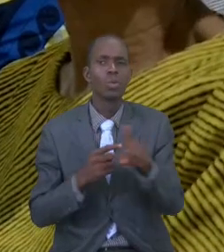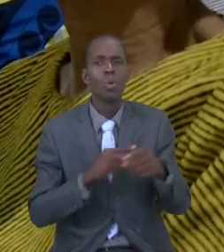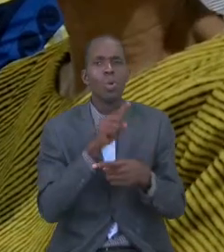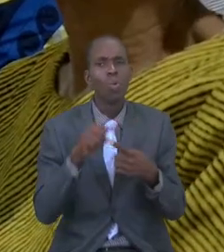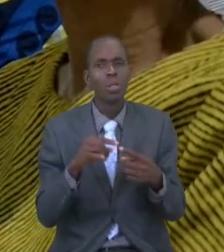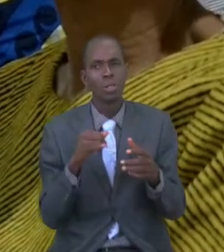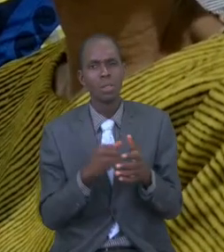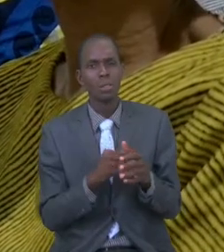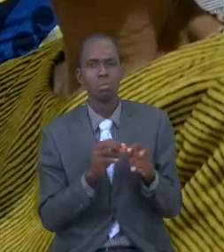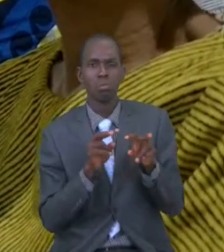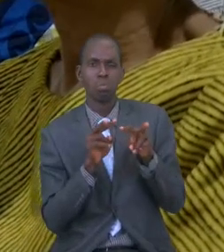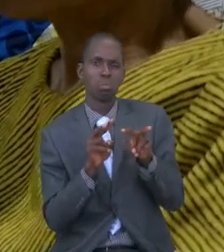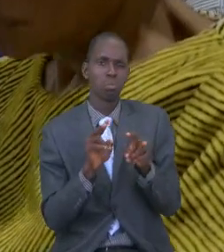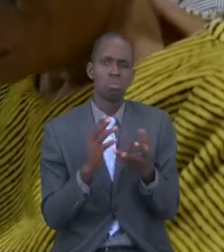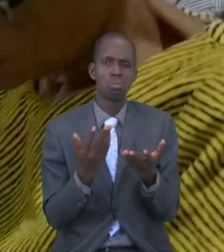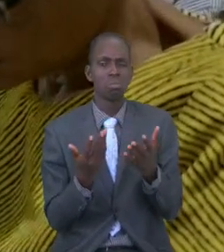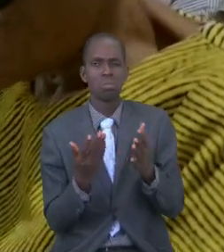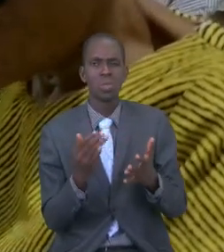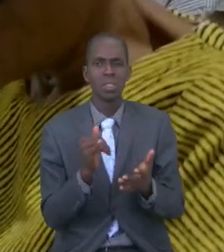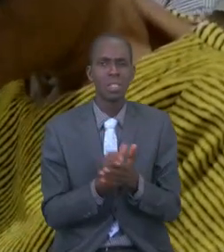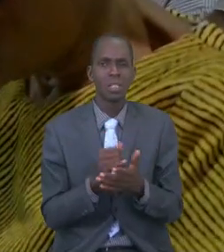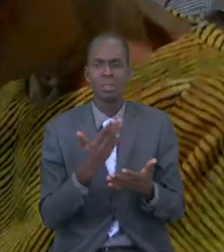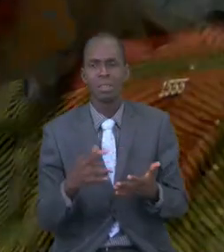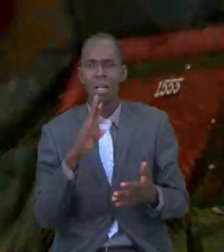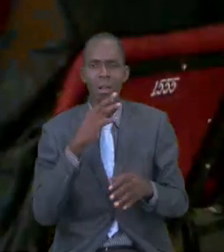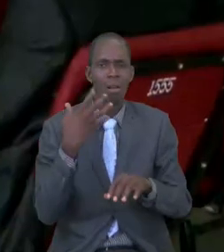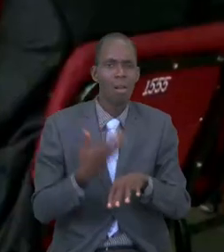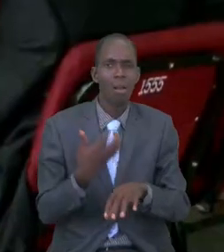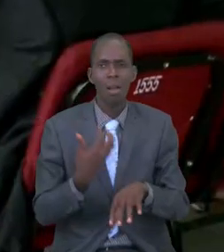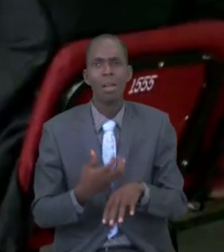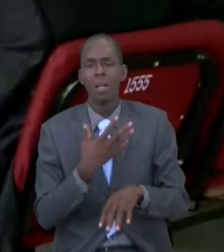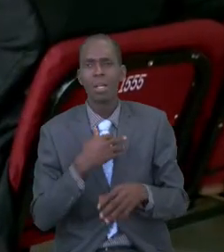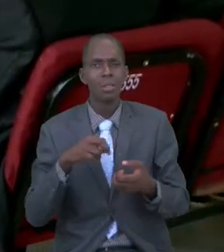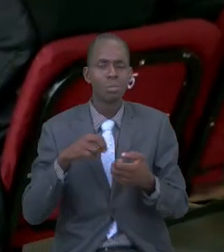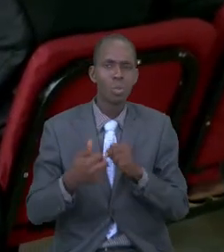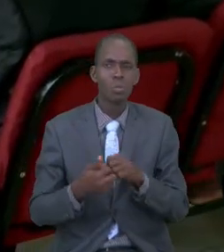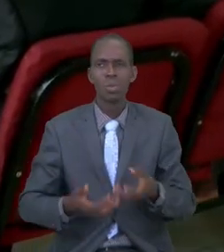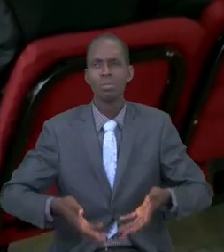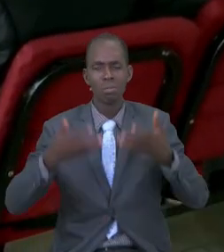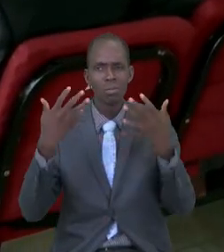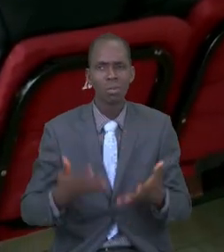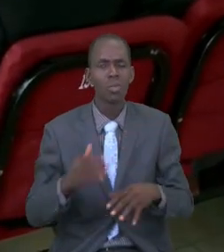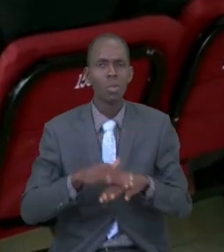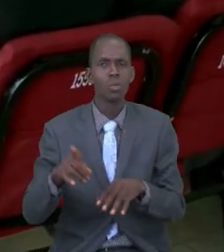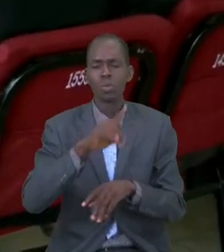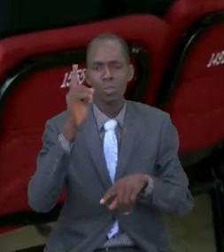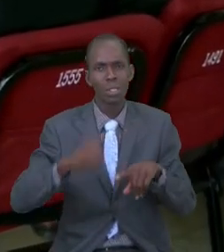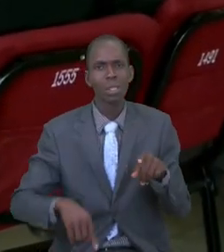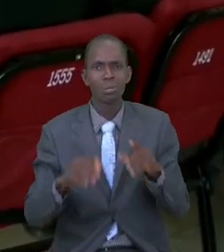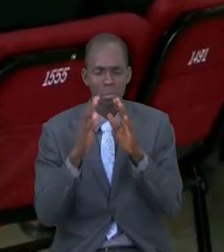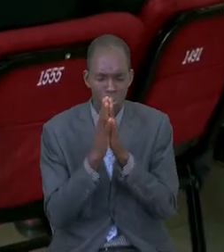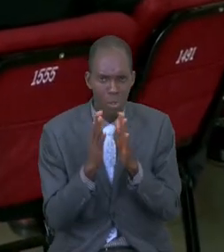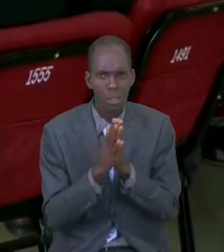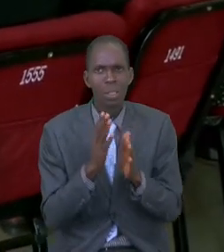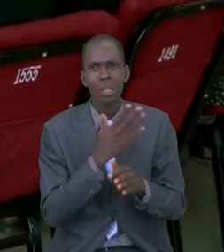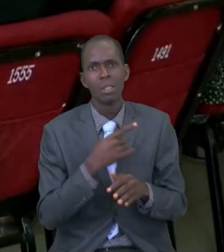you come to the end of your road and you think, who am I now? And you can't even pray. You say,